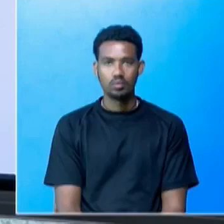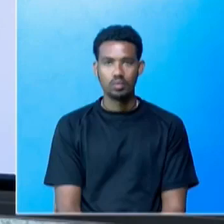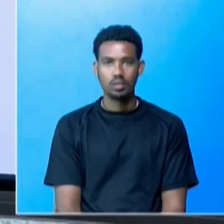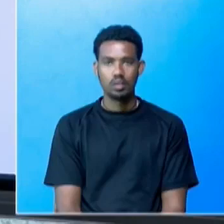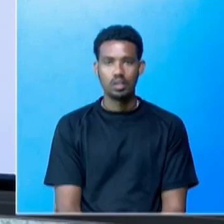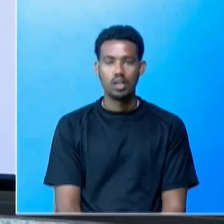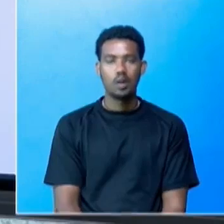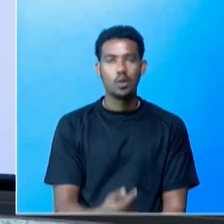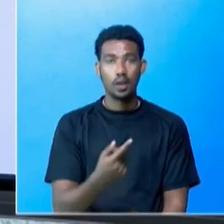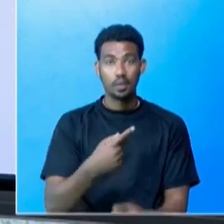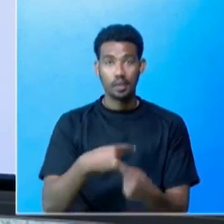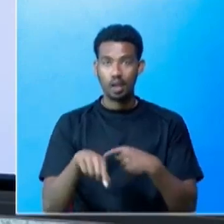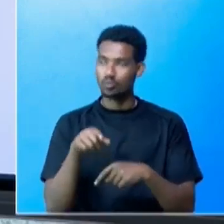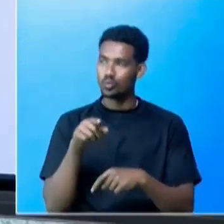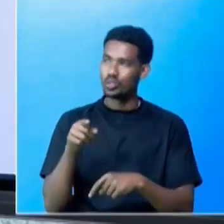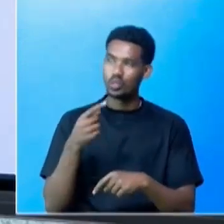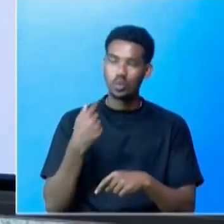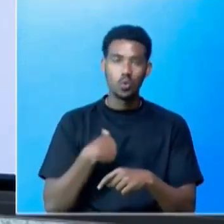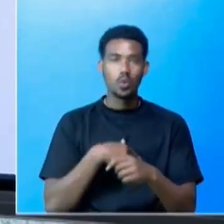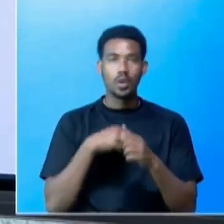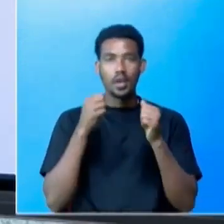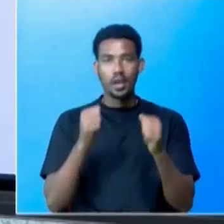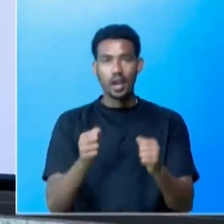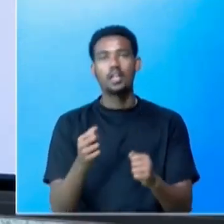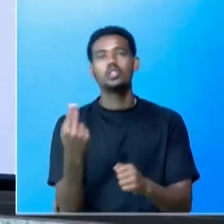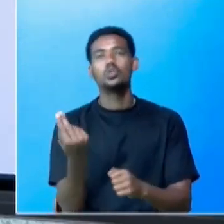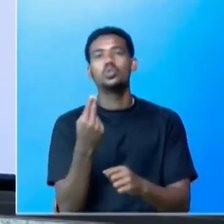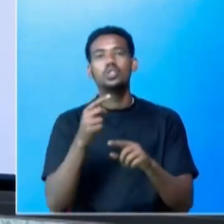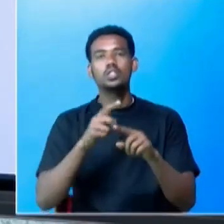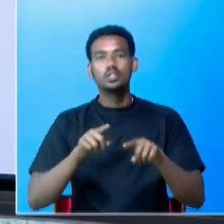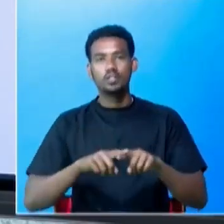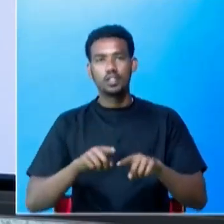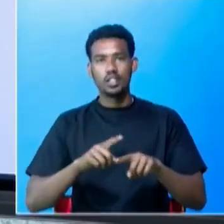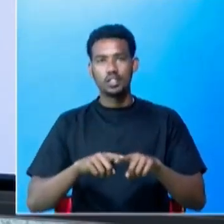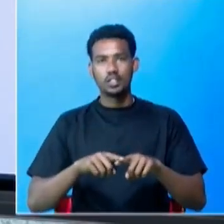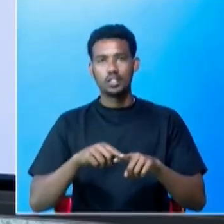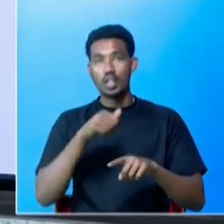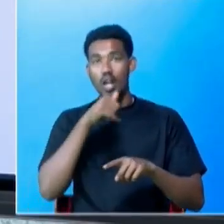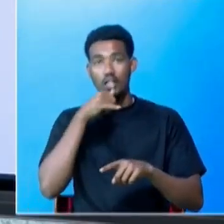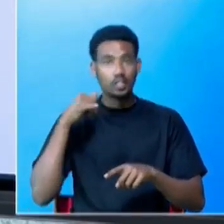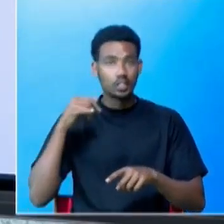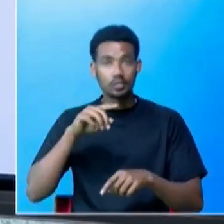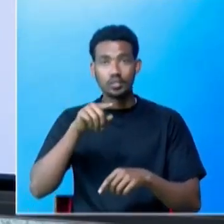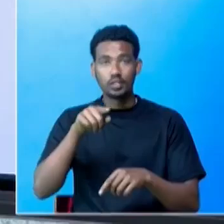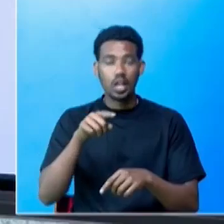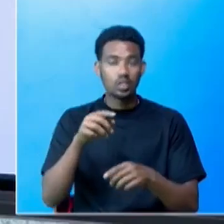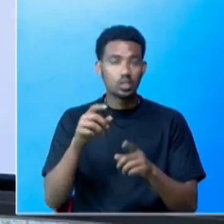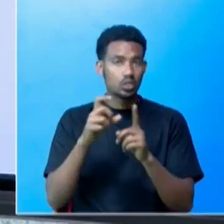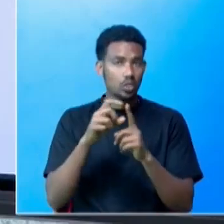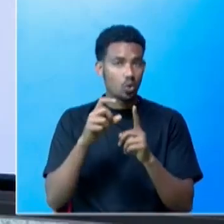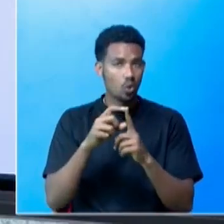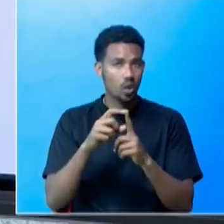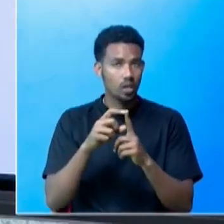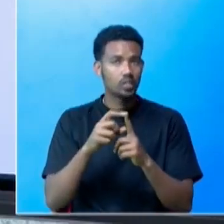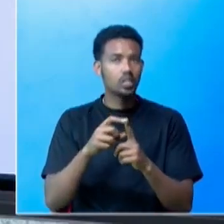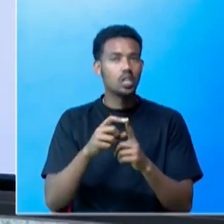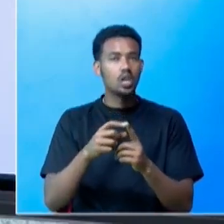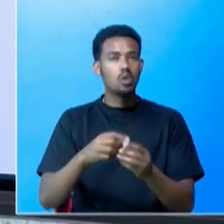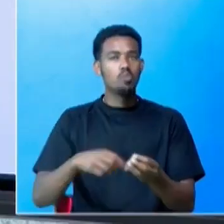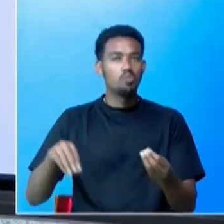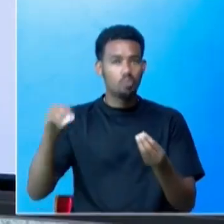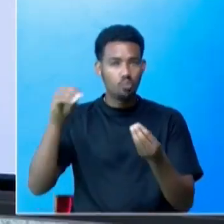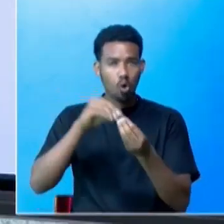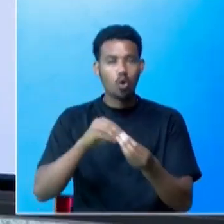So when we come to here, we can use different adjectives that the word which is more telling you